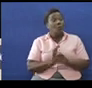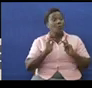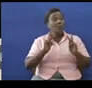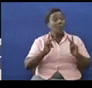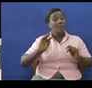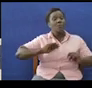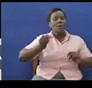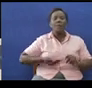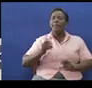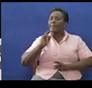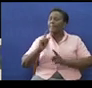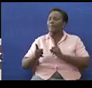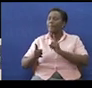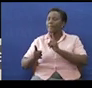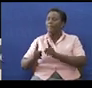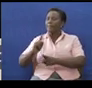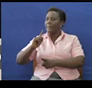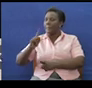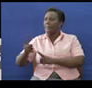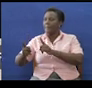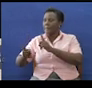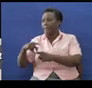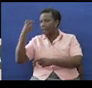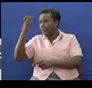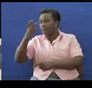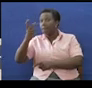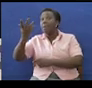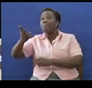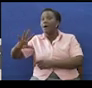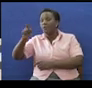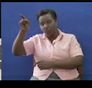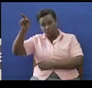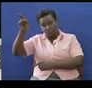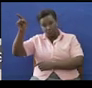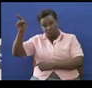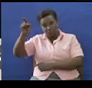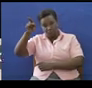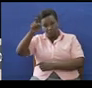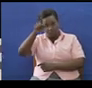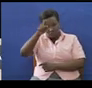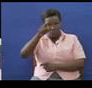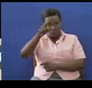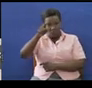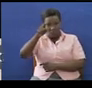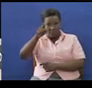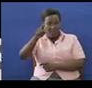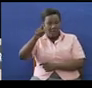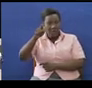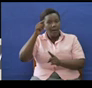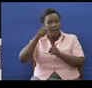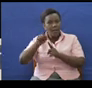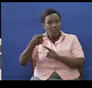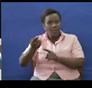everything. Now, these people normally travel long distances. They will really travel to long